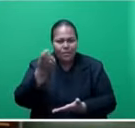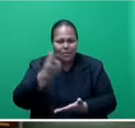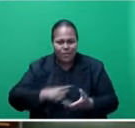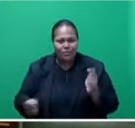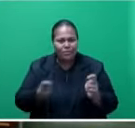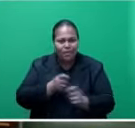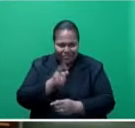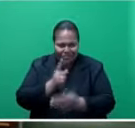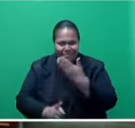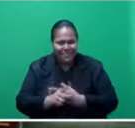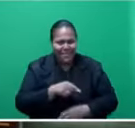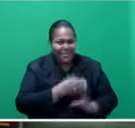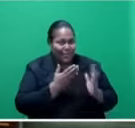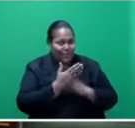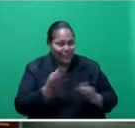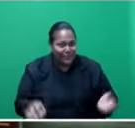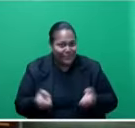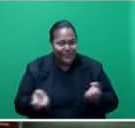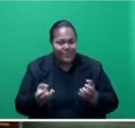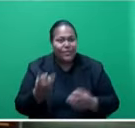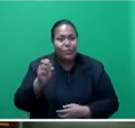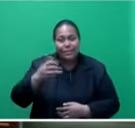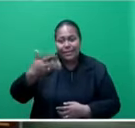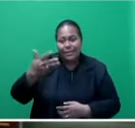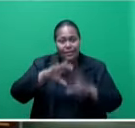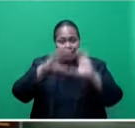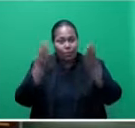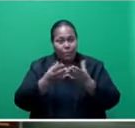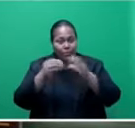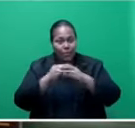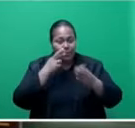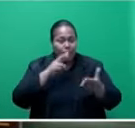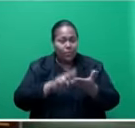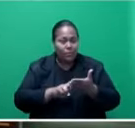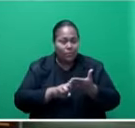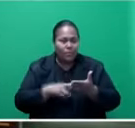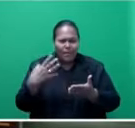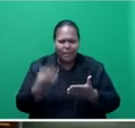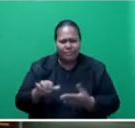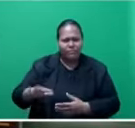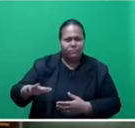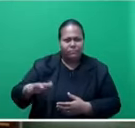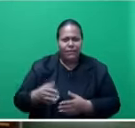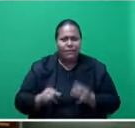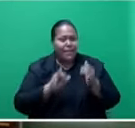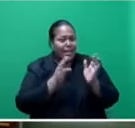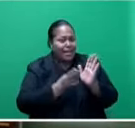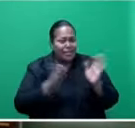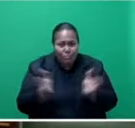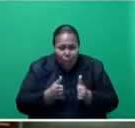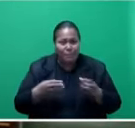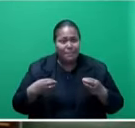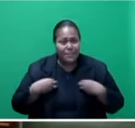building. According to a 2019 World Bank report, it's estimated that MSMEs